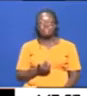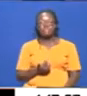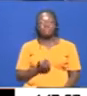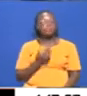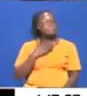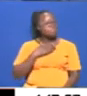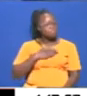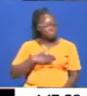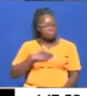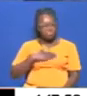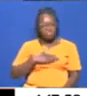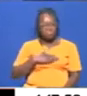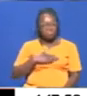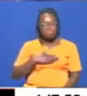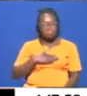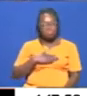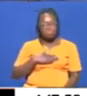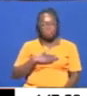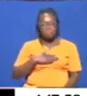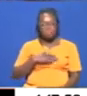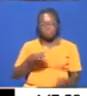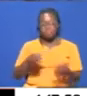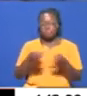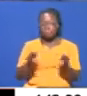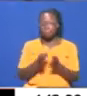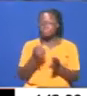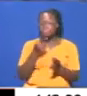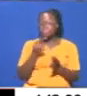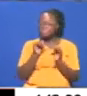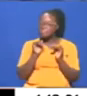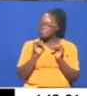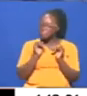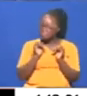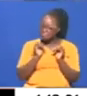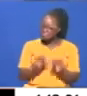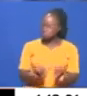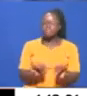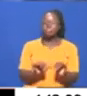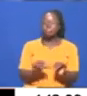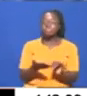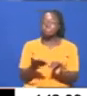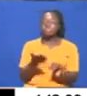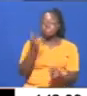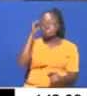Tafadhali. The family says they will continue camping at the site until their son is found.